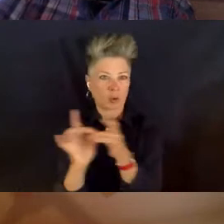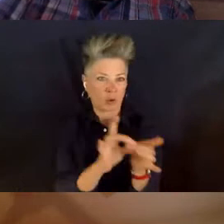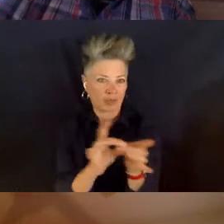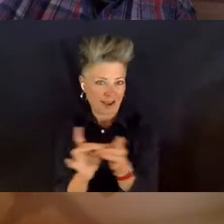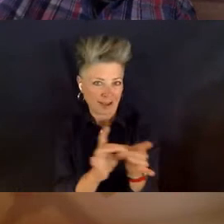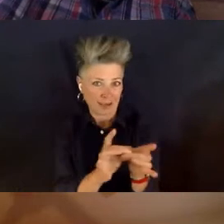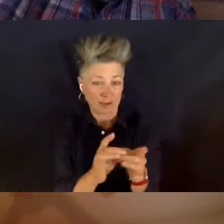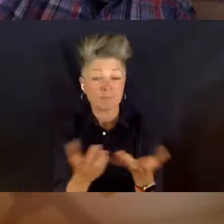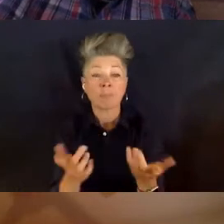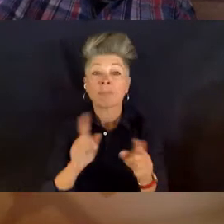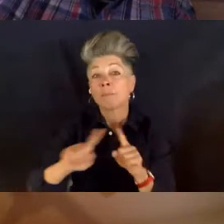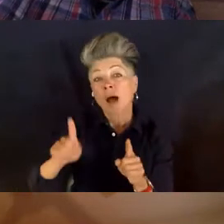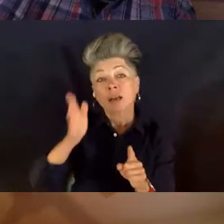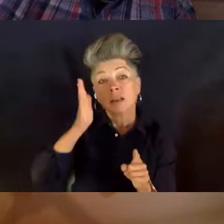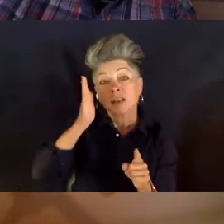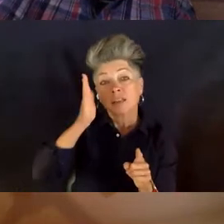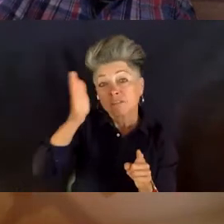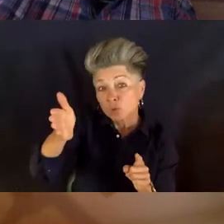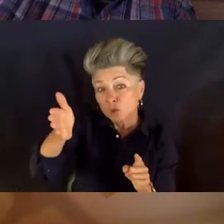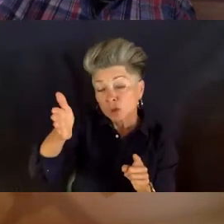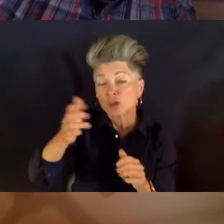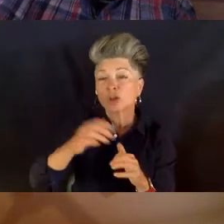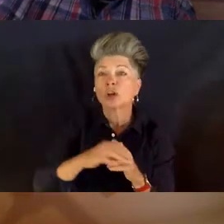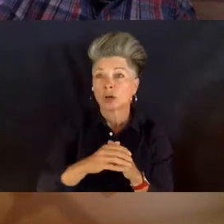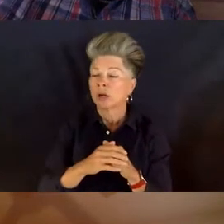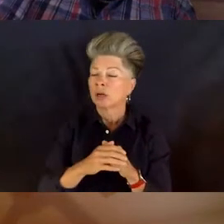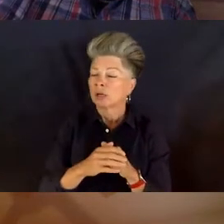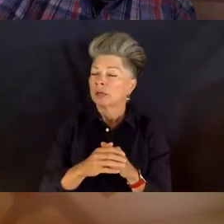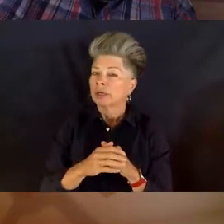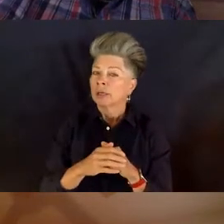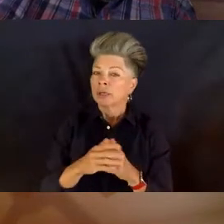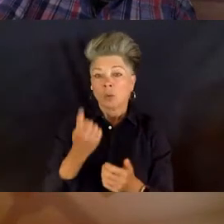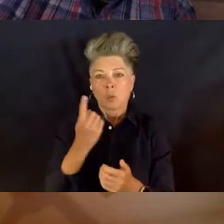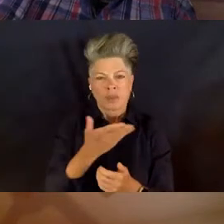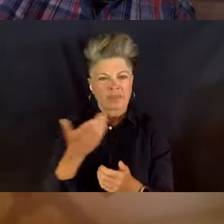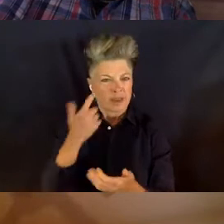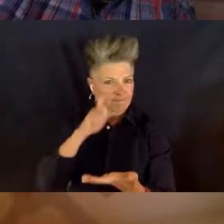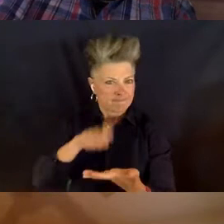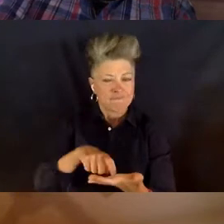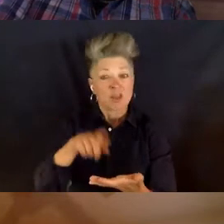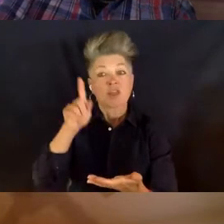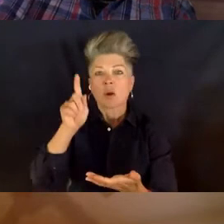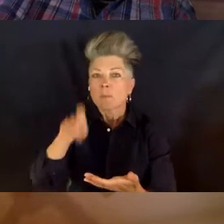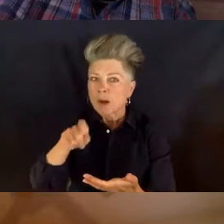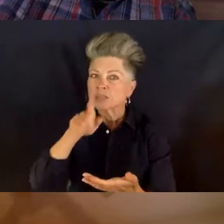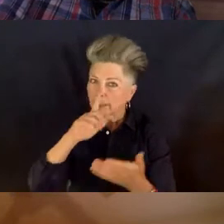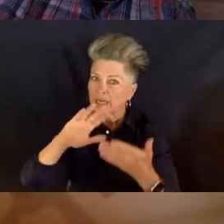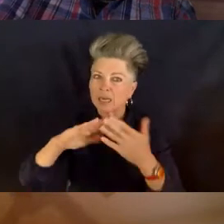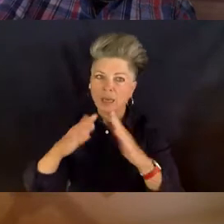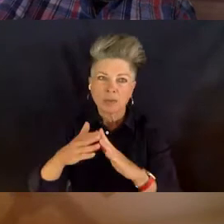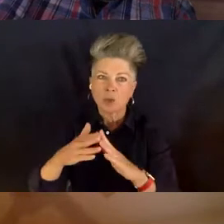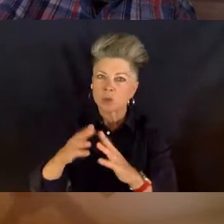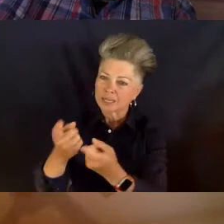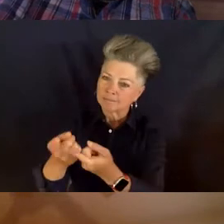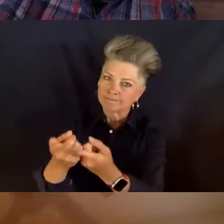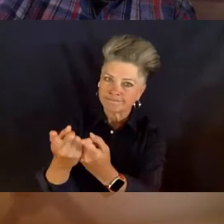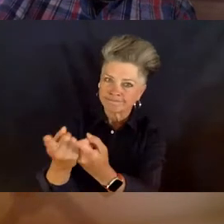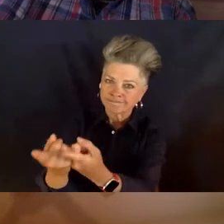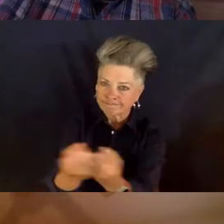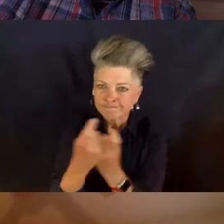future, one thing that I noted based off of the literature is that there must be community engagement that's done with